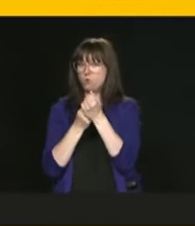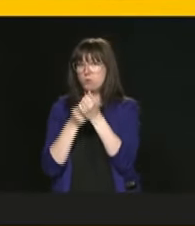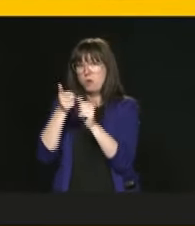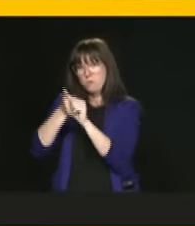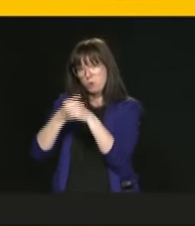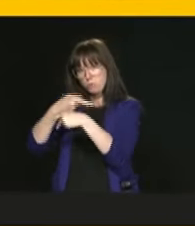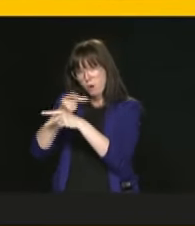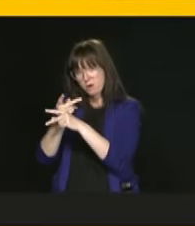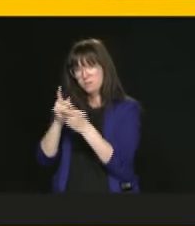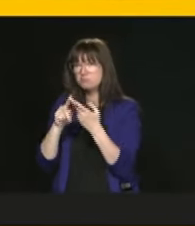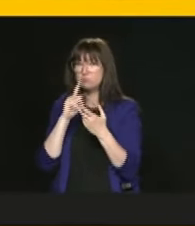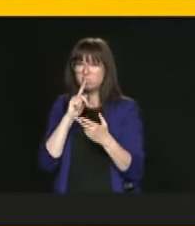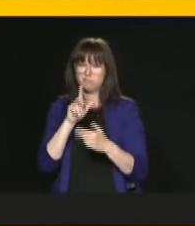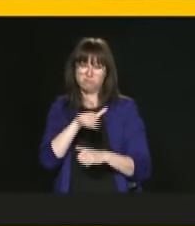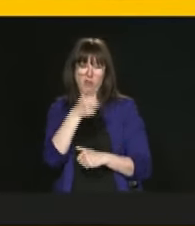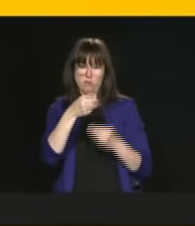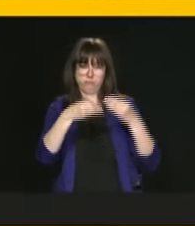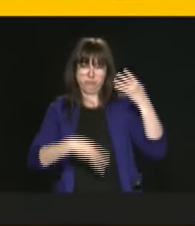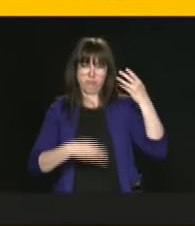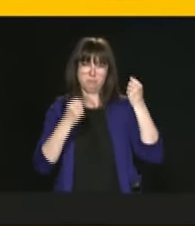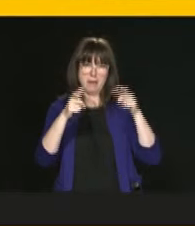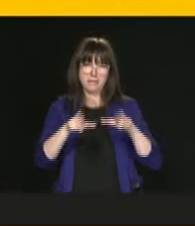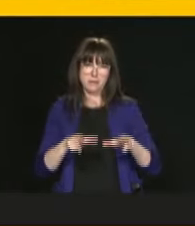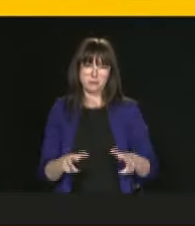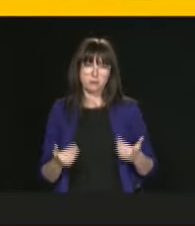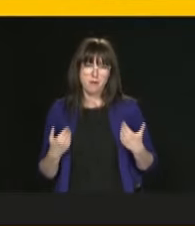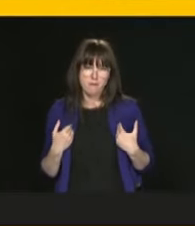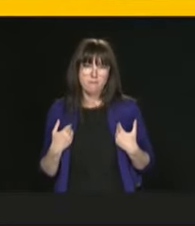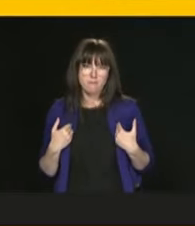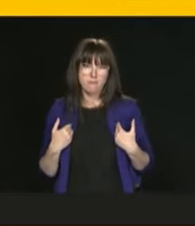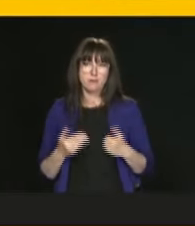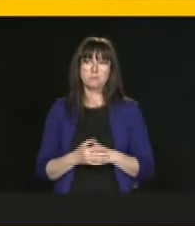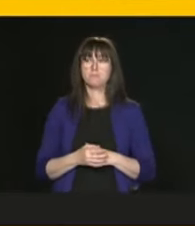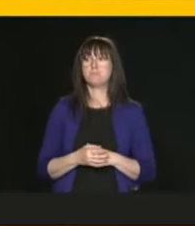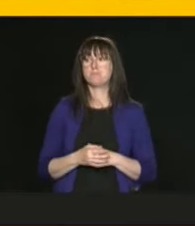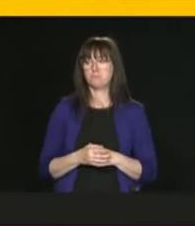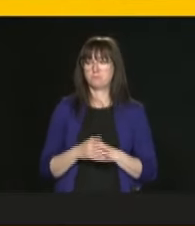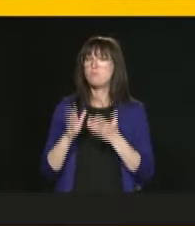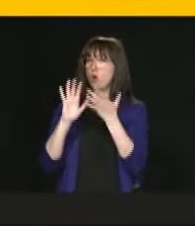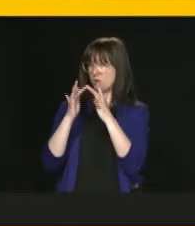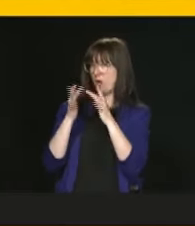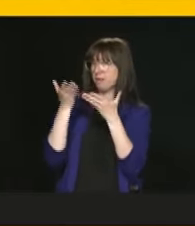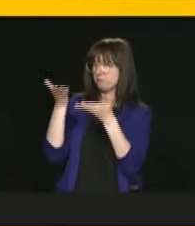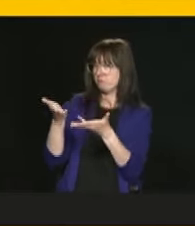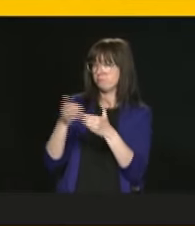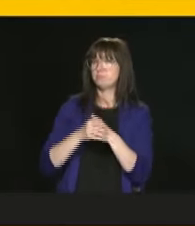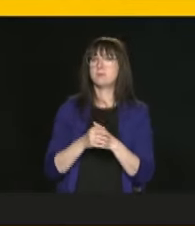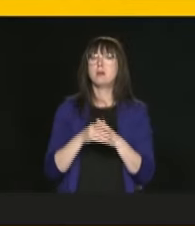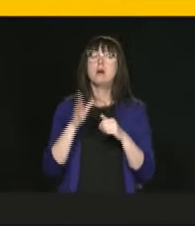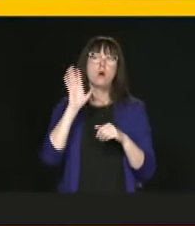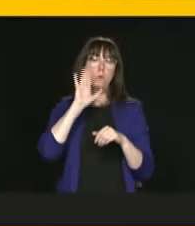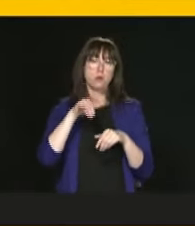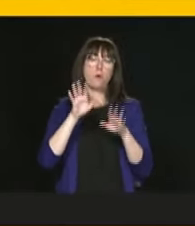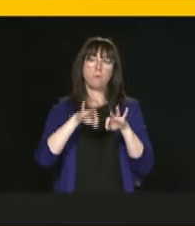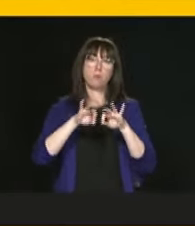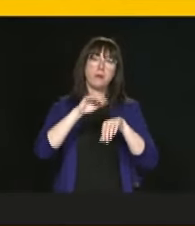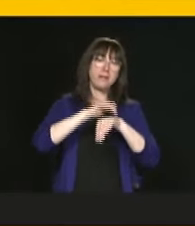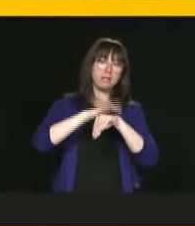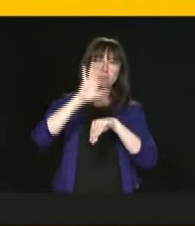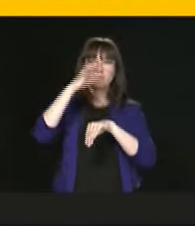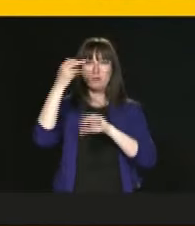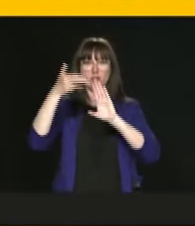languages and also in other languages if necessary for users. We all recognize that bilingual labeling is not just a question